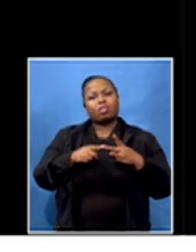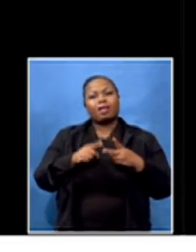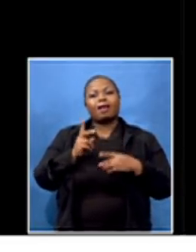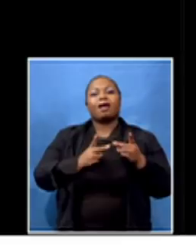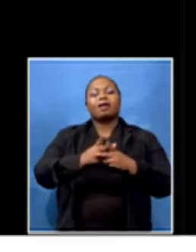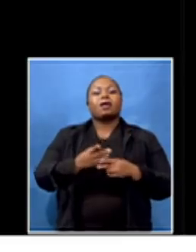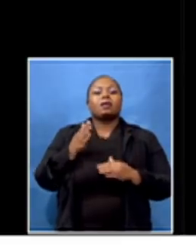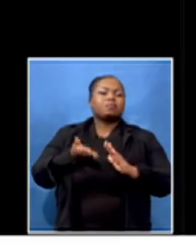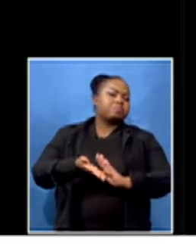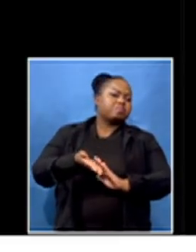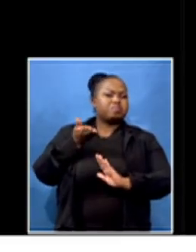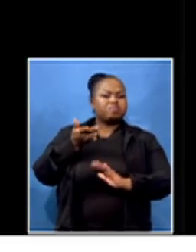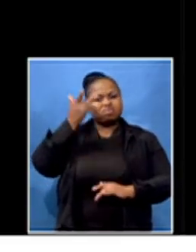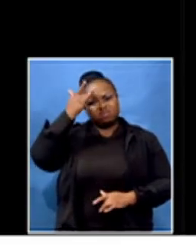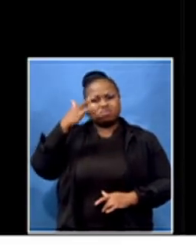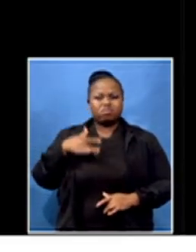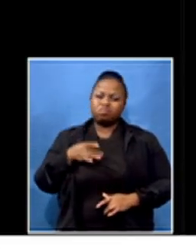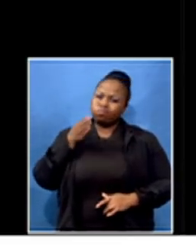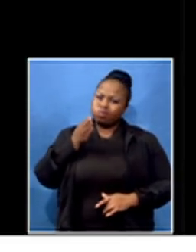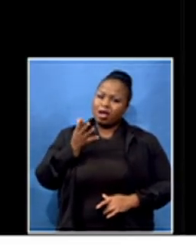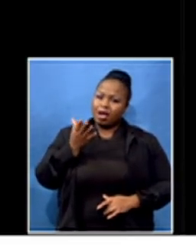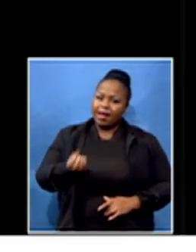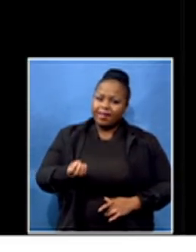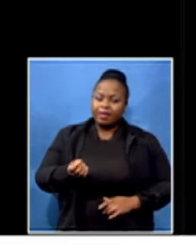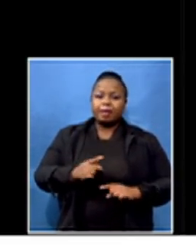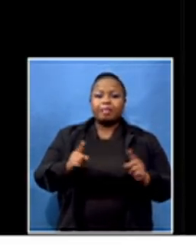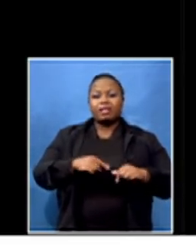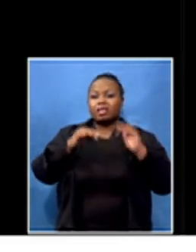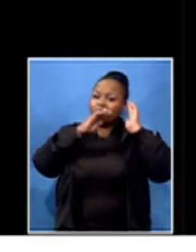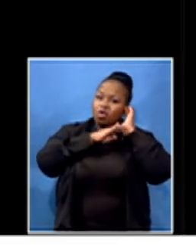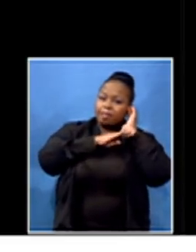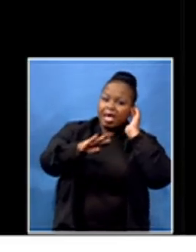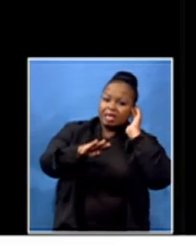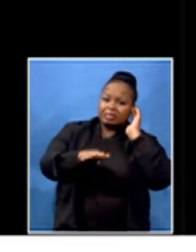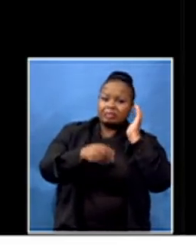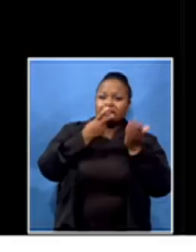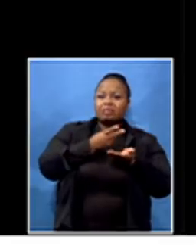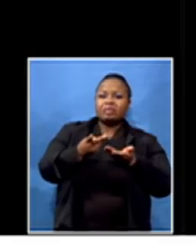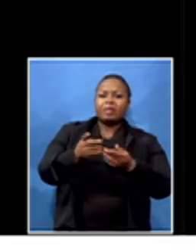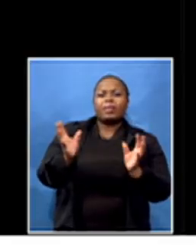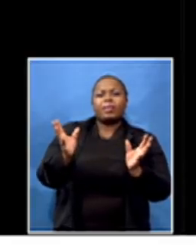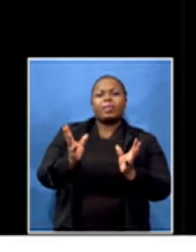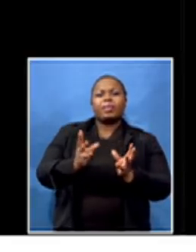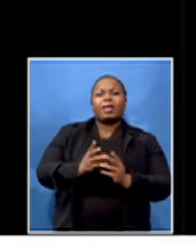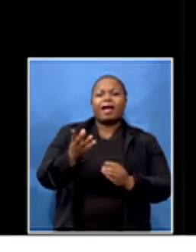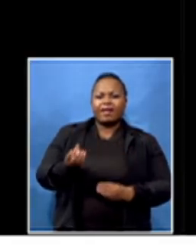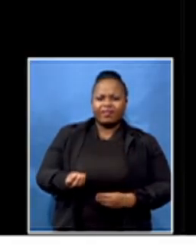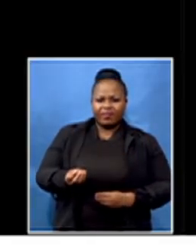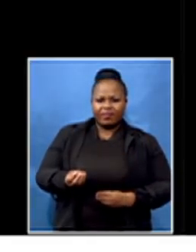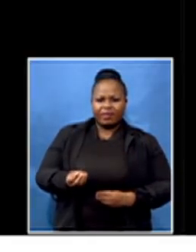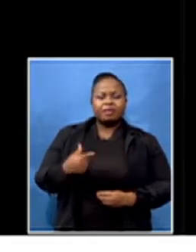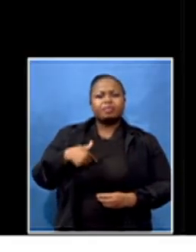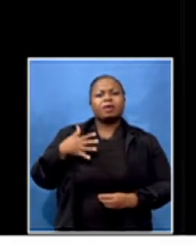number of infections. Yet in terms of beds, they are very low. Again, I would like to know,